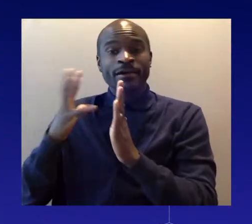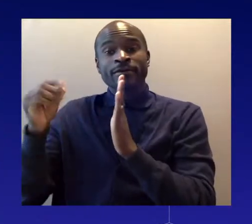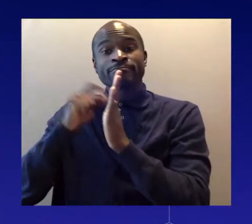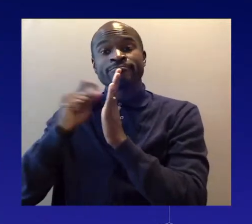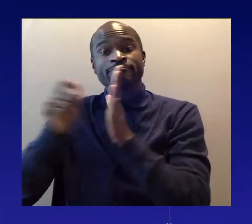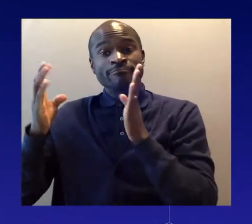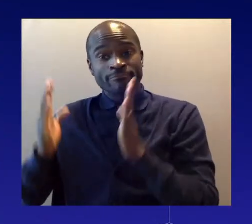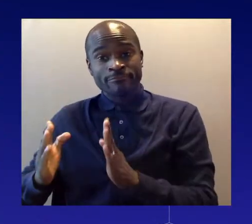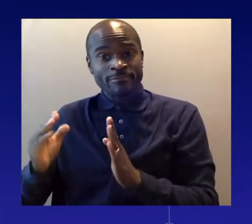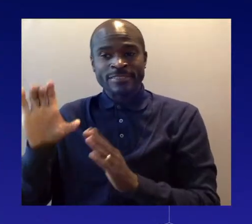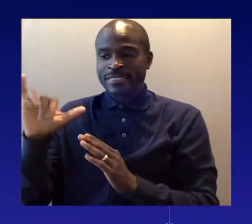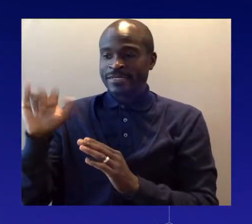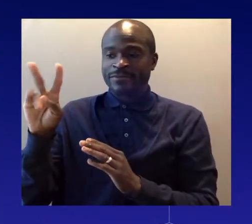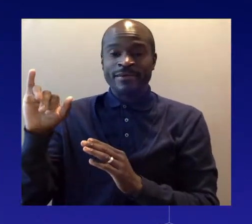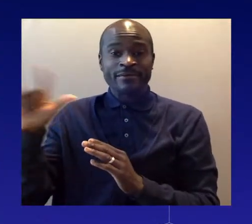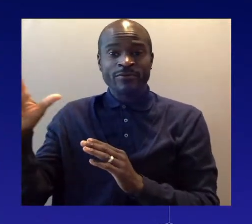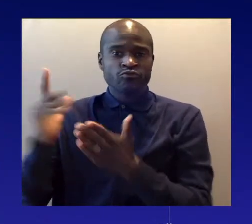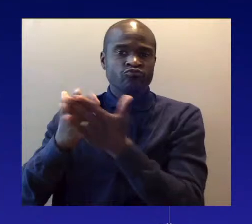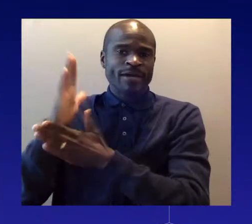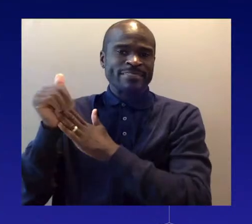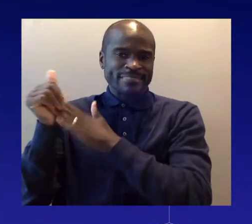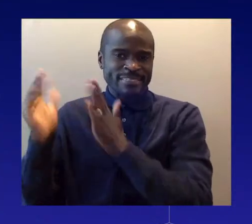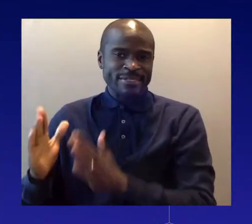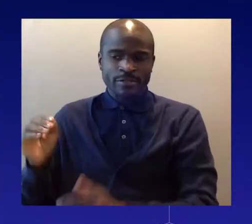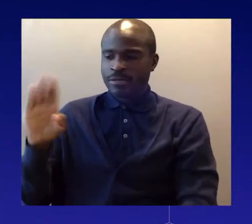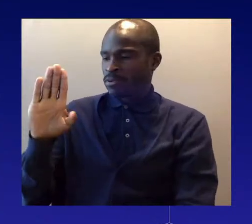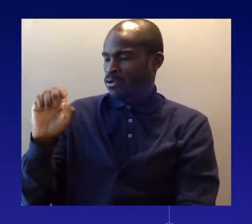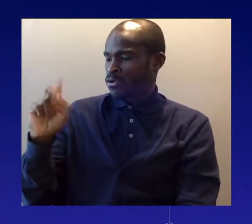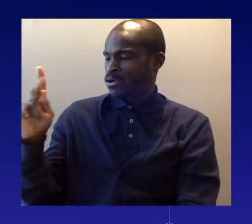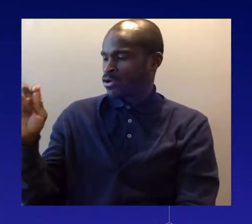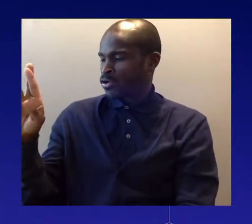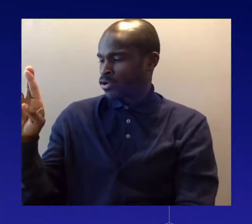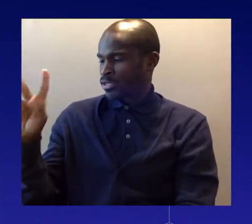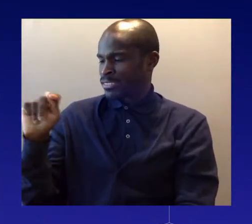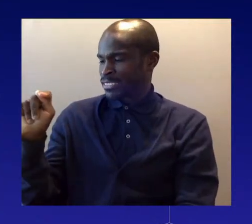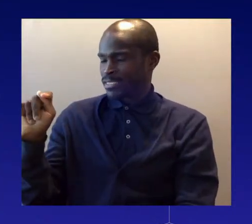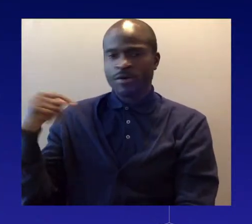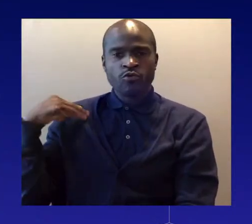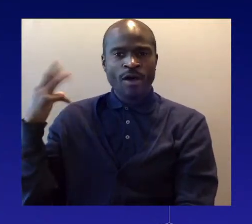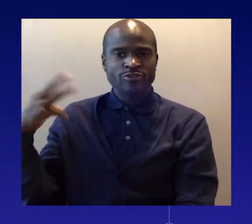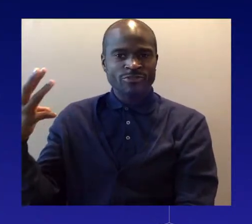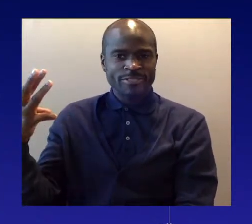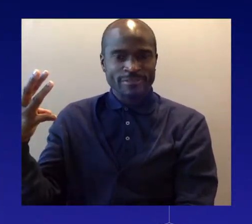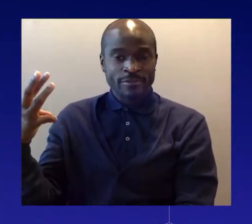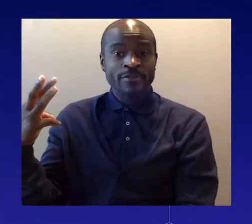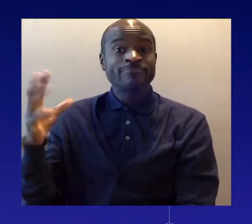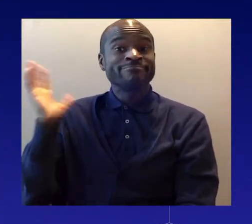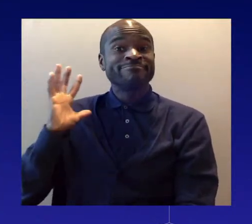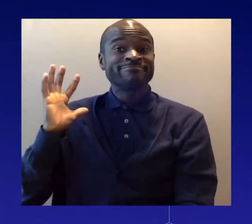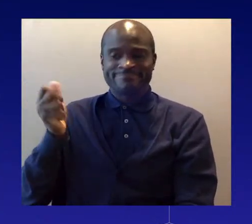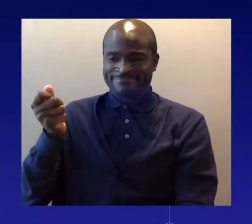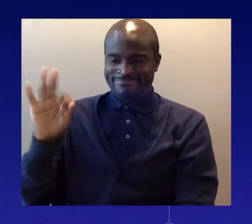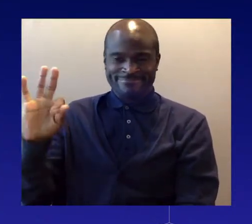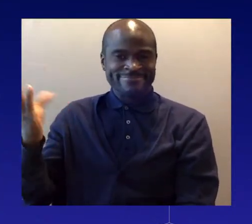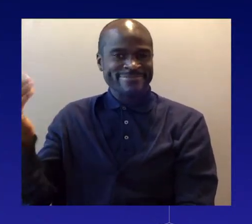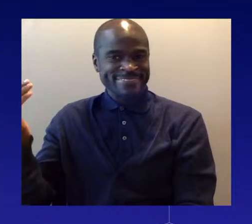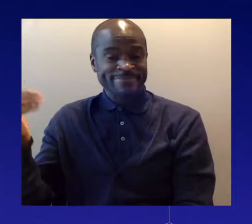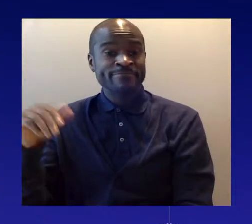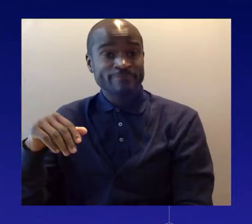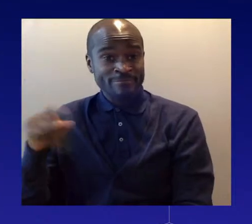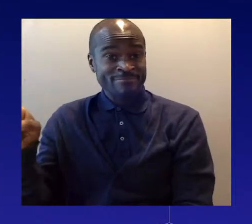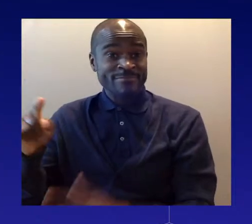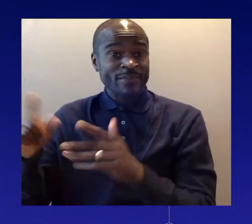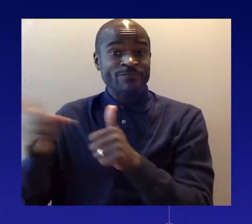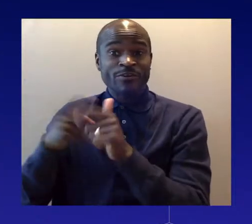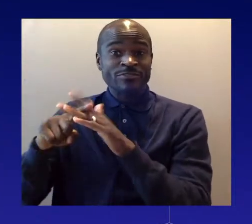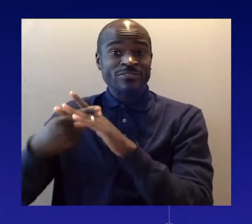leader Booker T. Washington in 1915. What he began over 100 years ago resonates